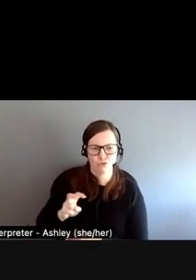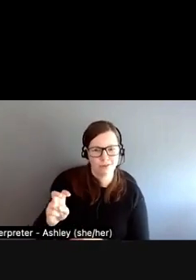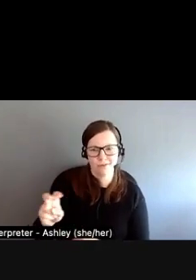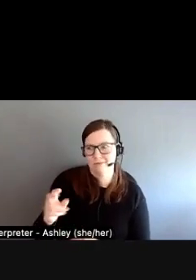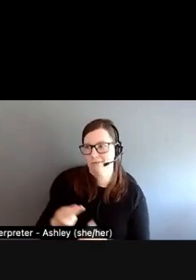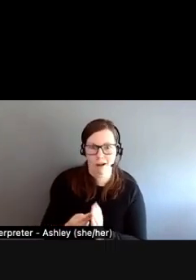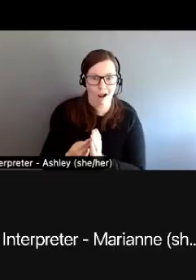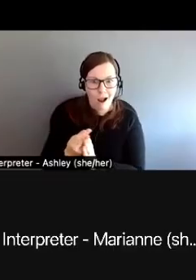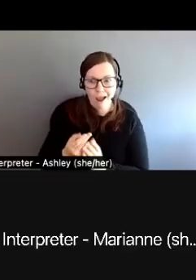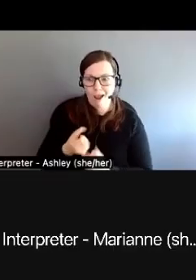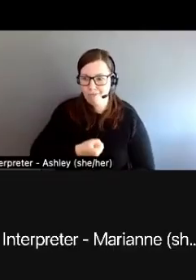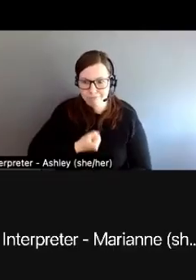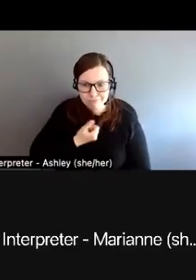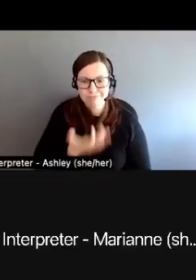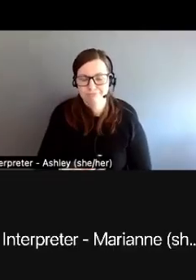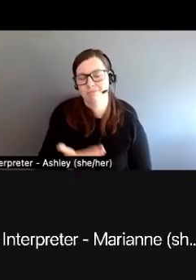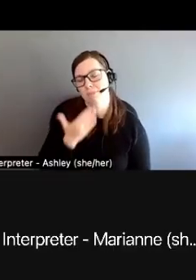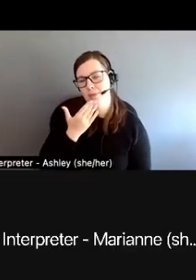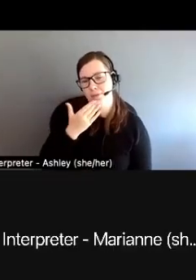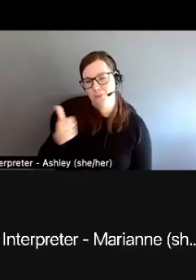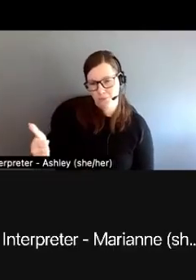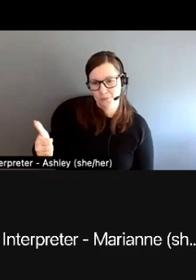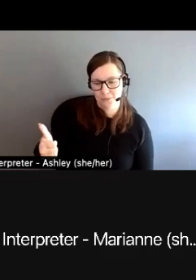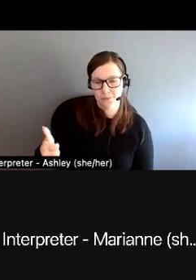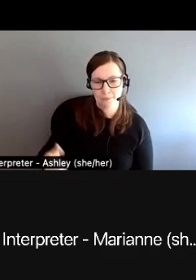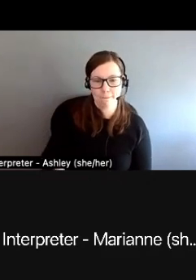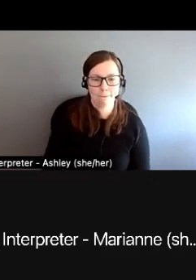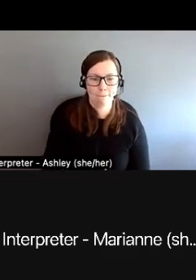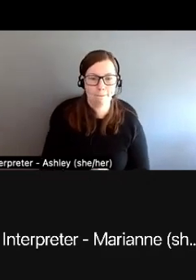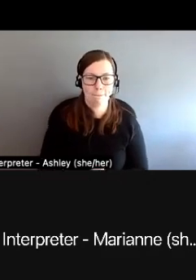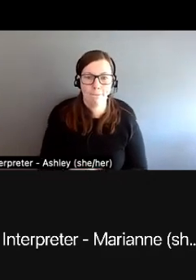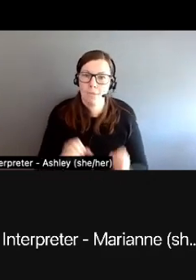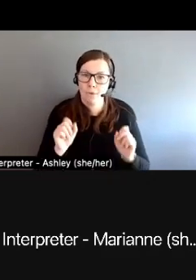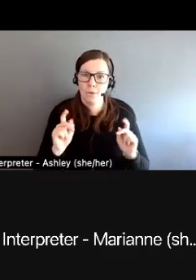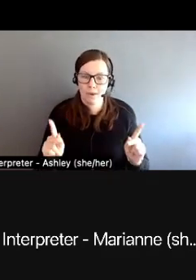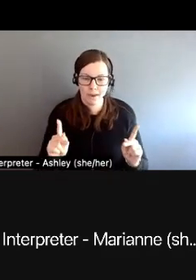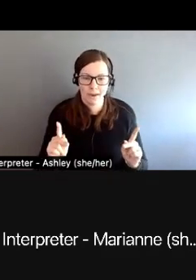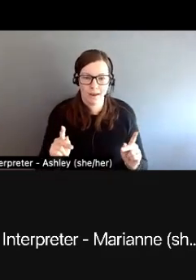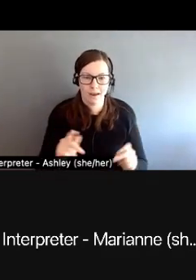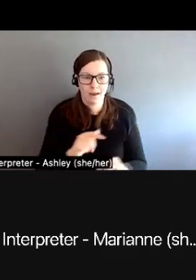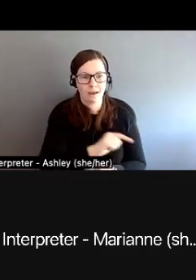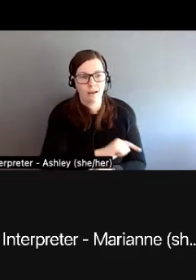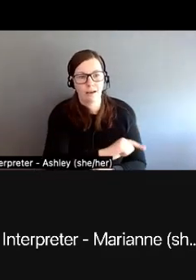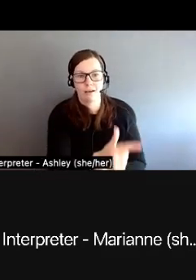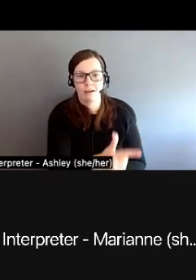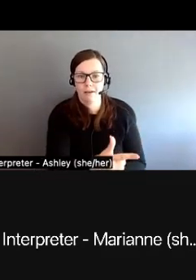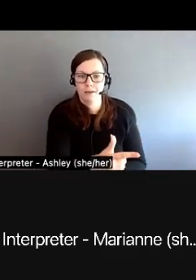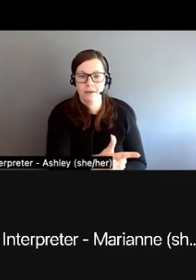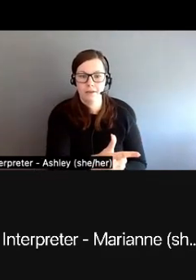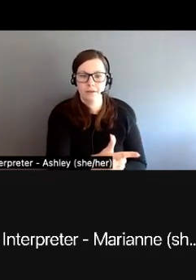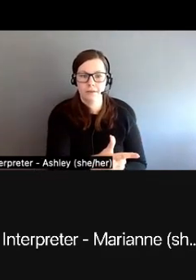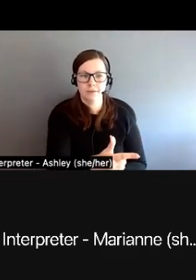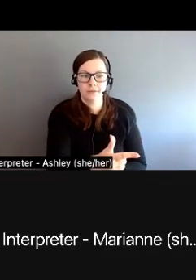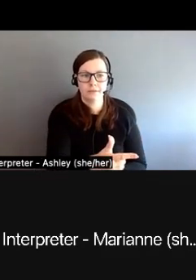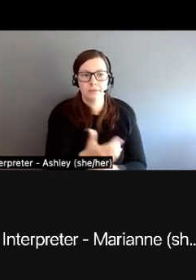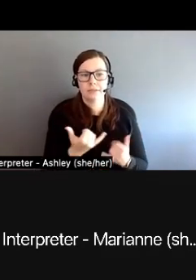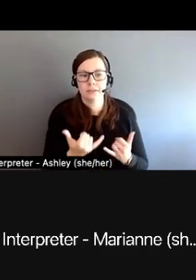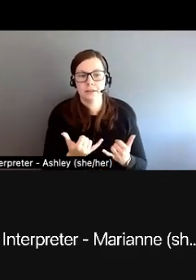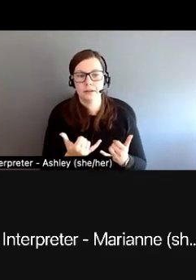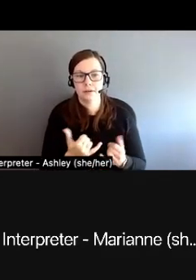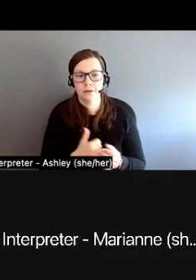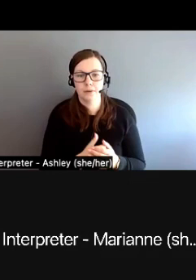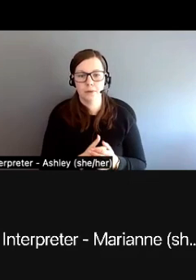in your reflections. Okay, so we'll move